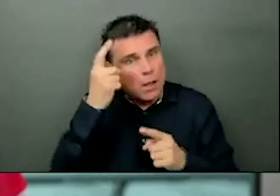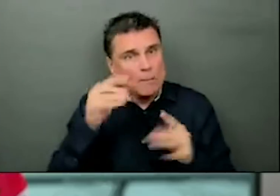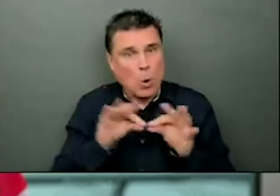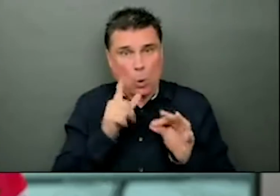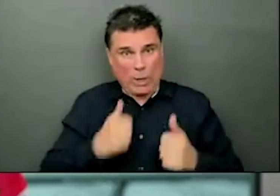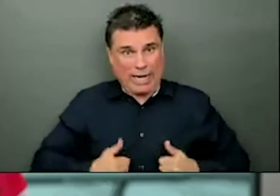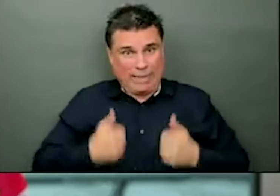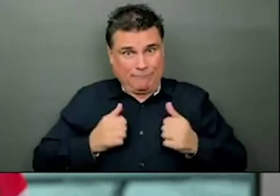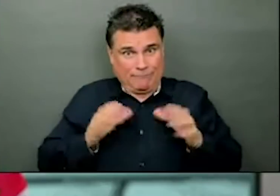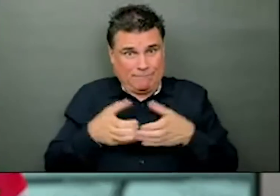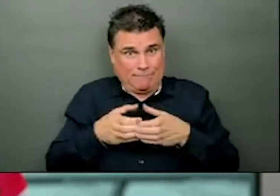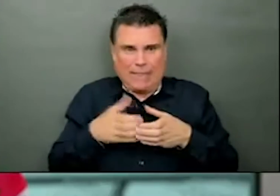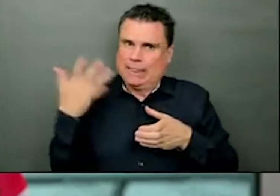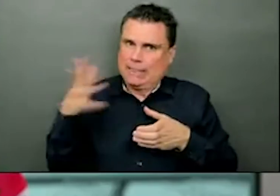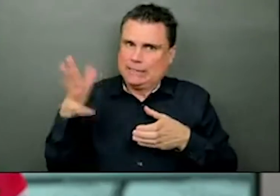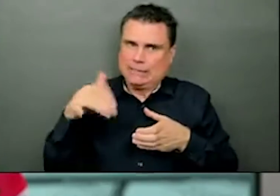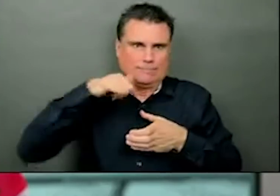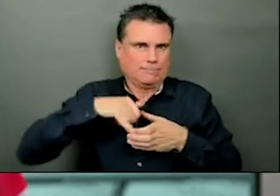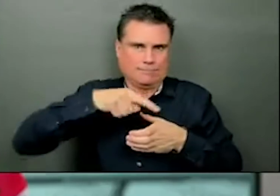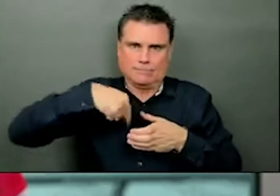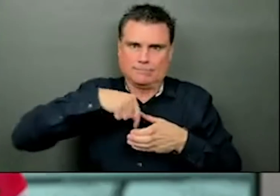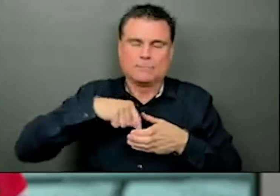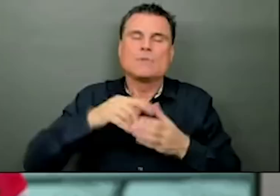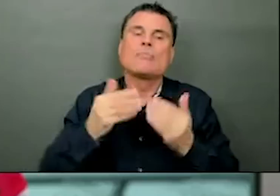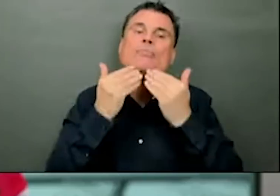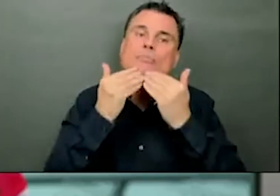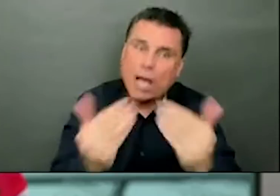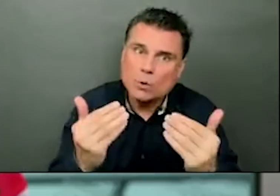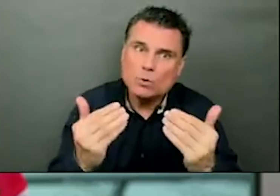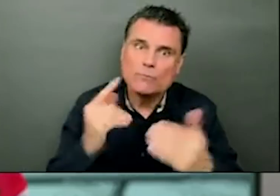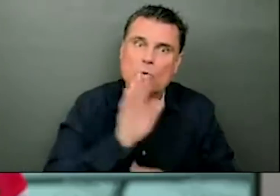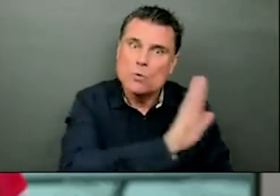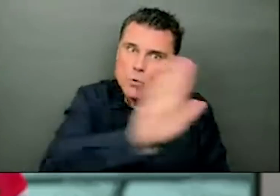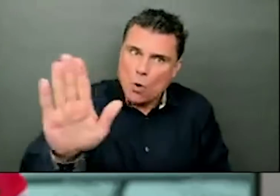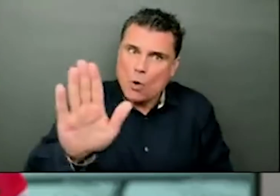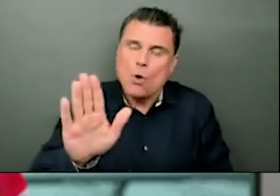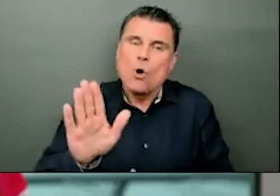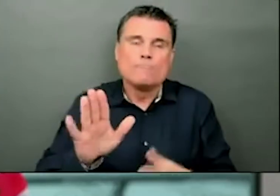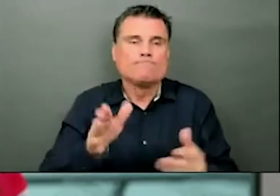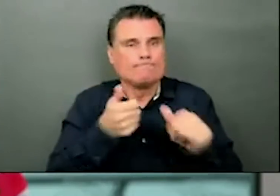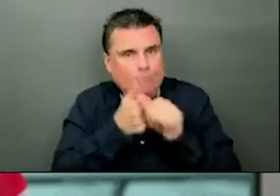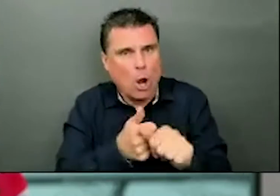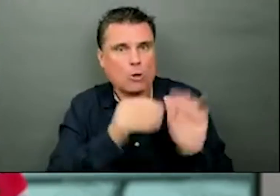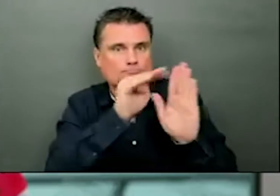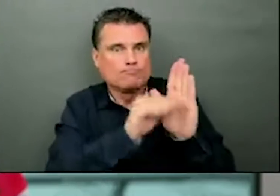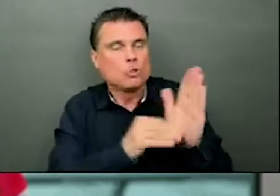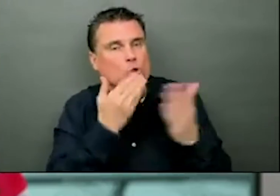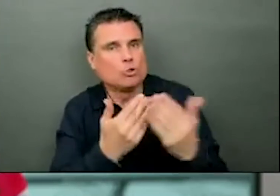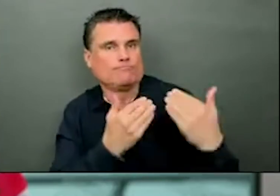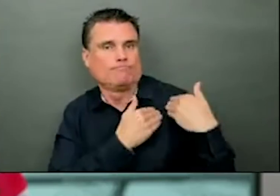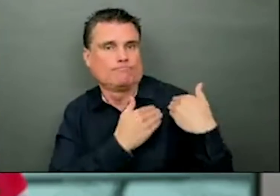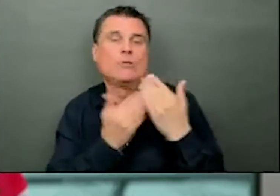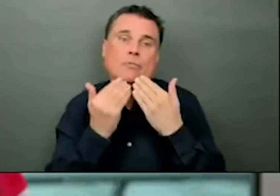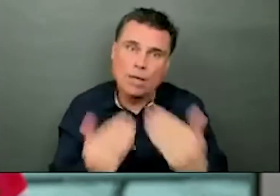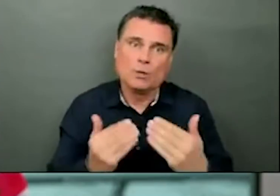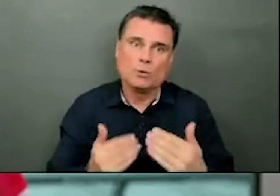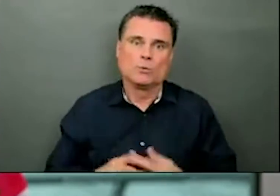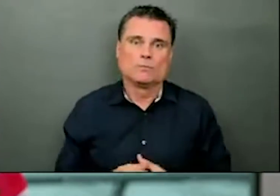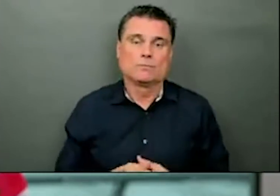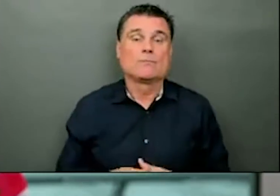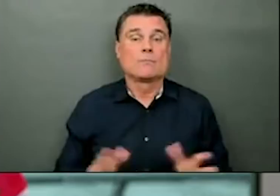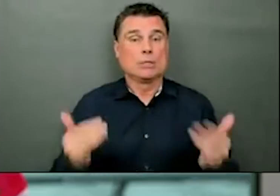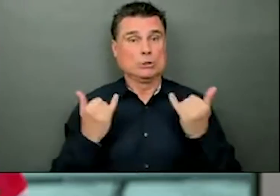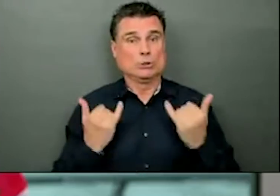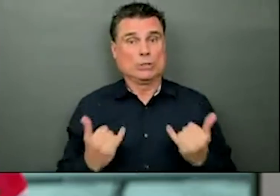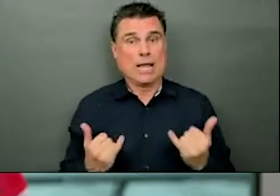I am so appreciative of that. Thank you to everyone. On this first day of the Lunar New Year,